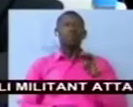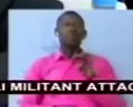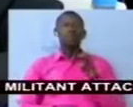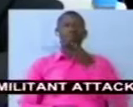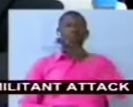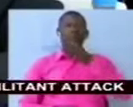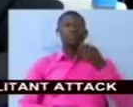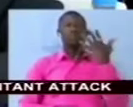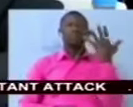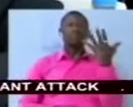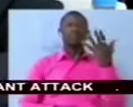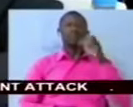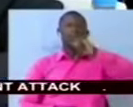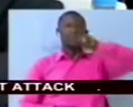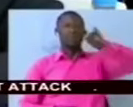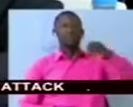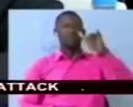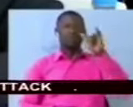25th